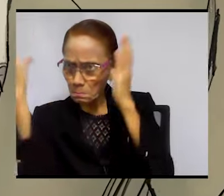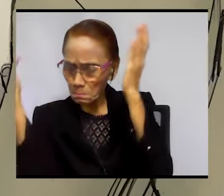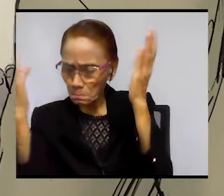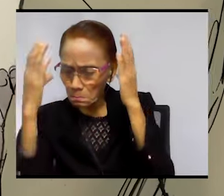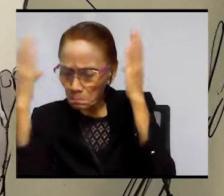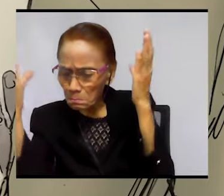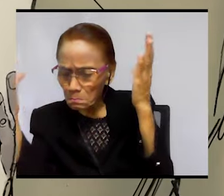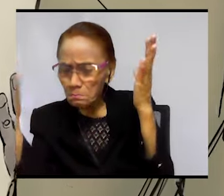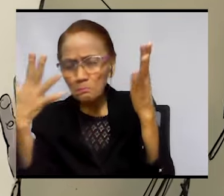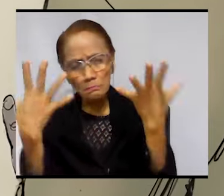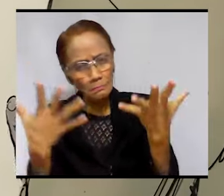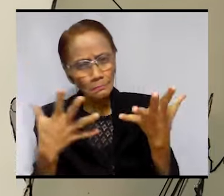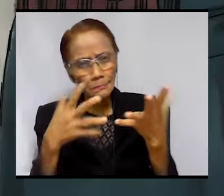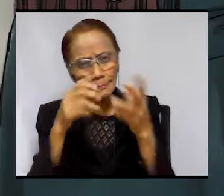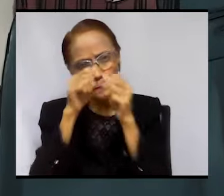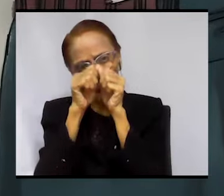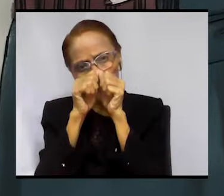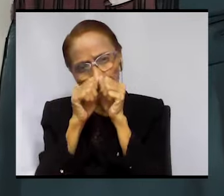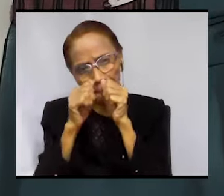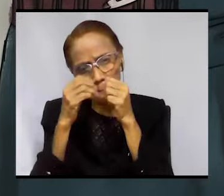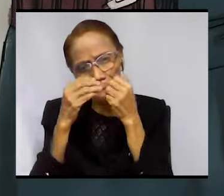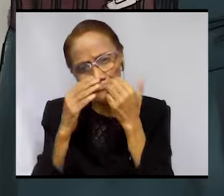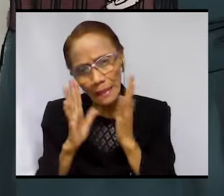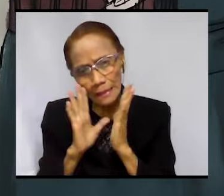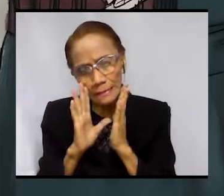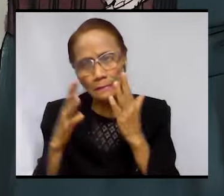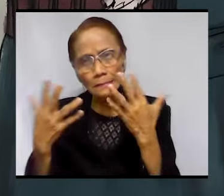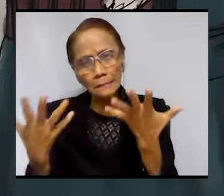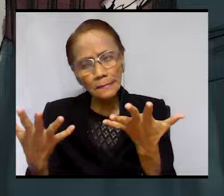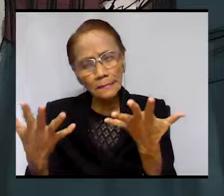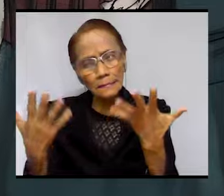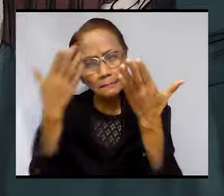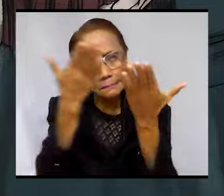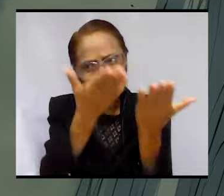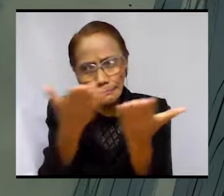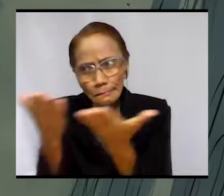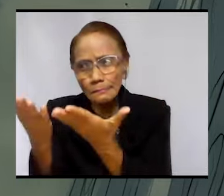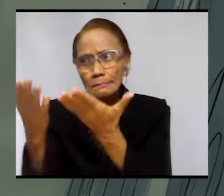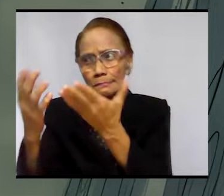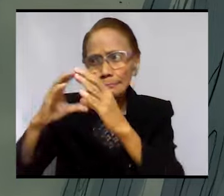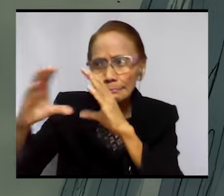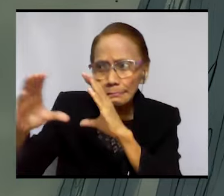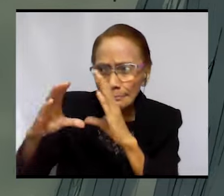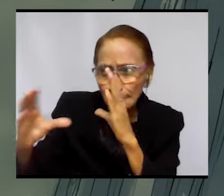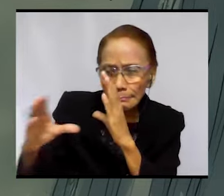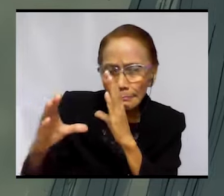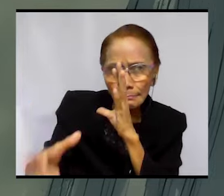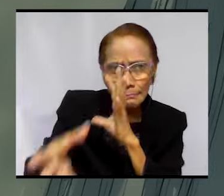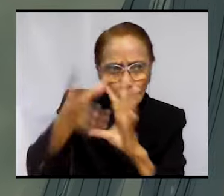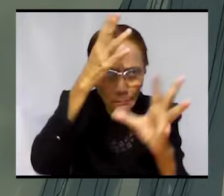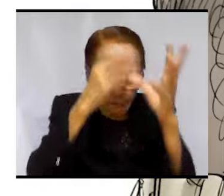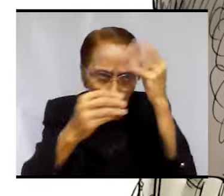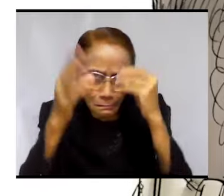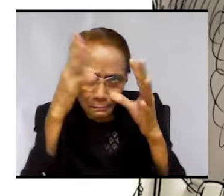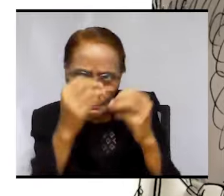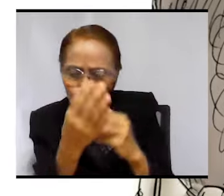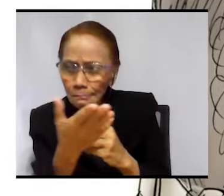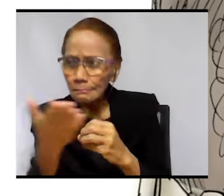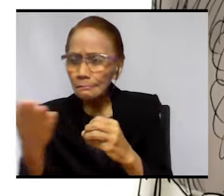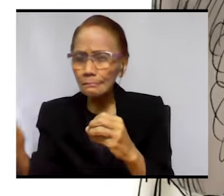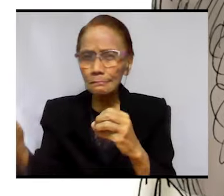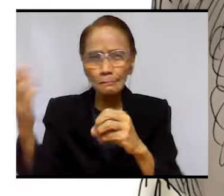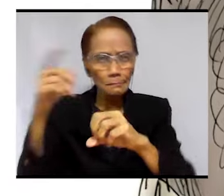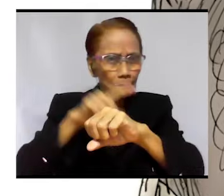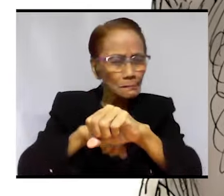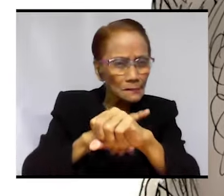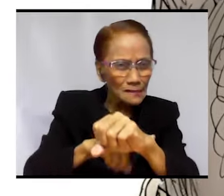and desolation. He was there to converse with them and get to know them. He was there